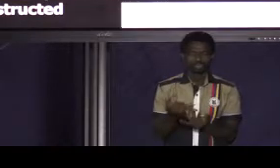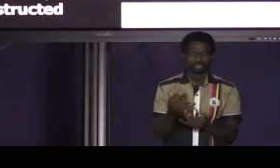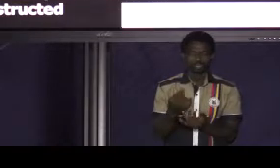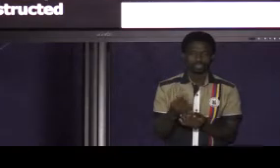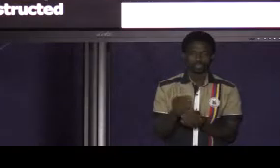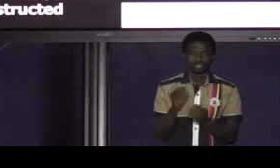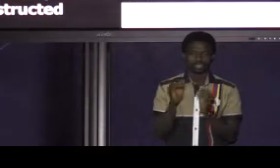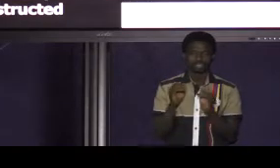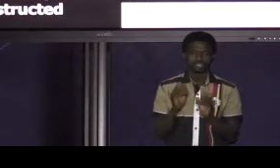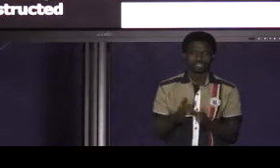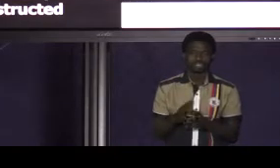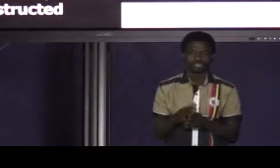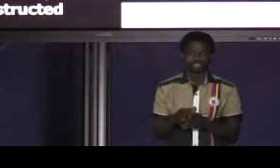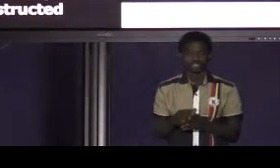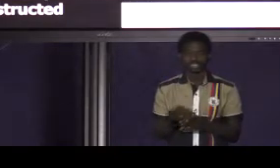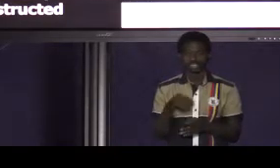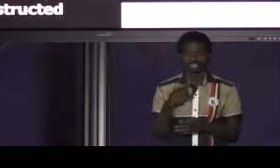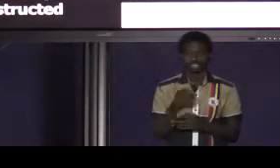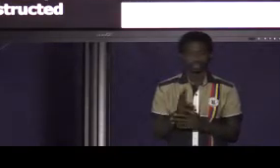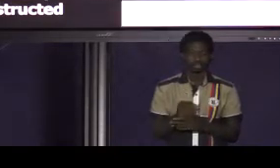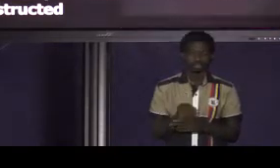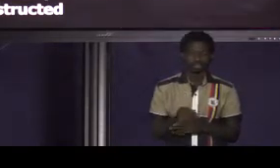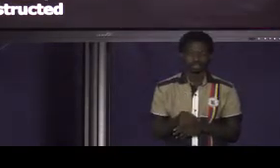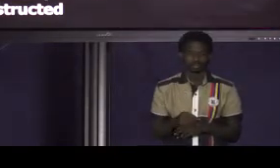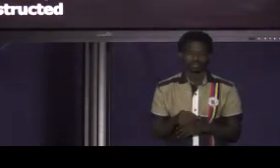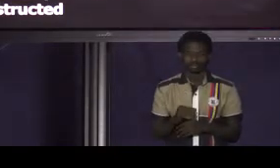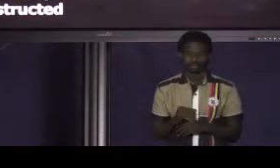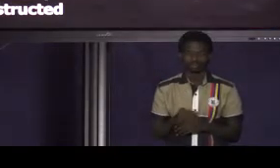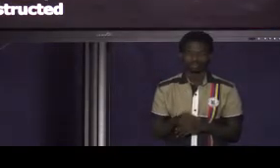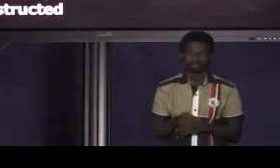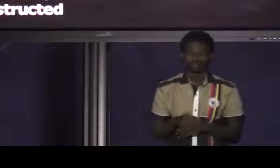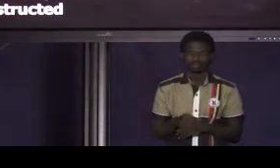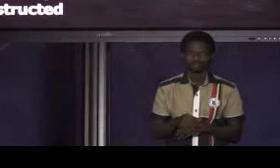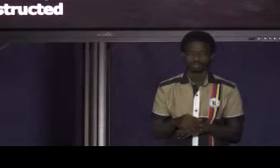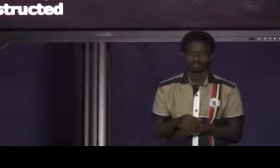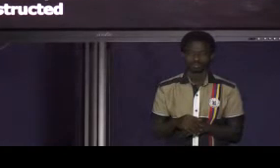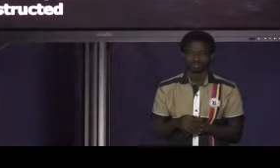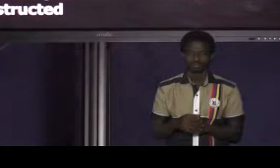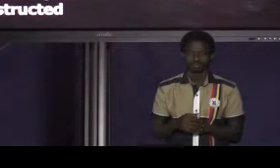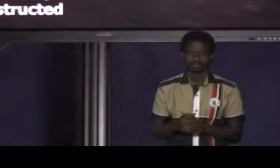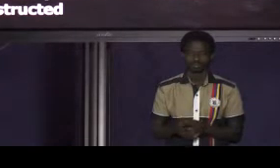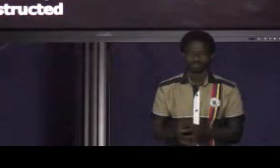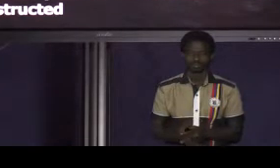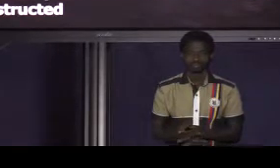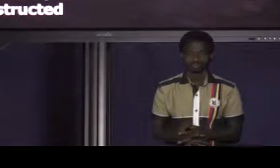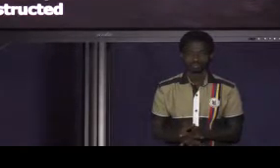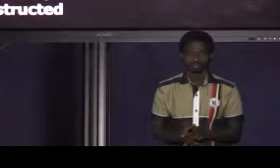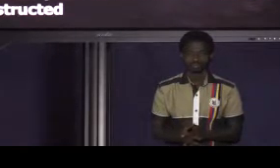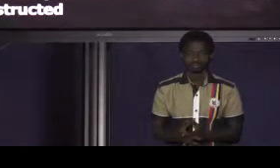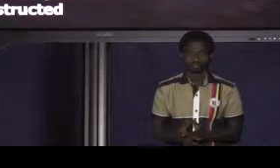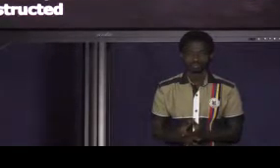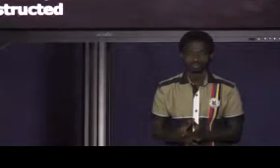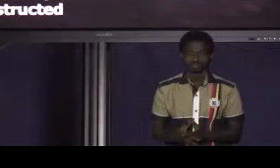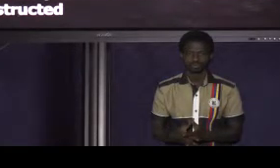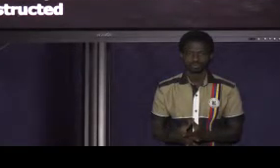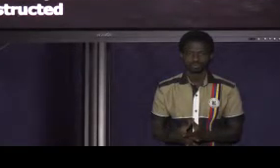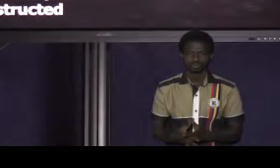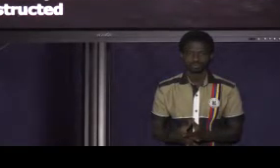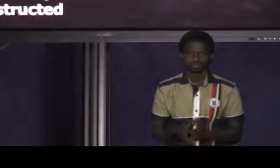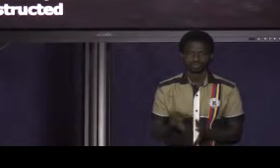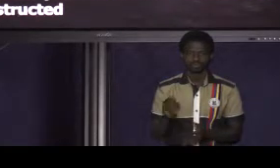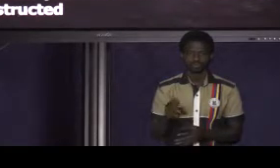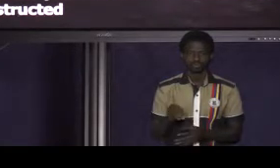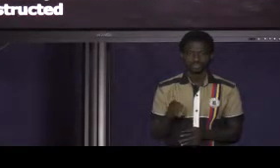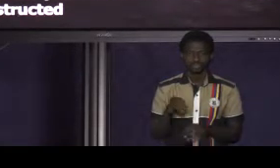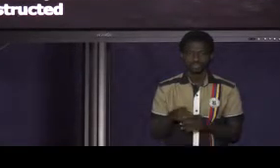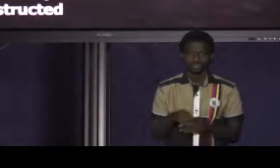read it that way so that I will not give you a hint about where to place your punctuation marks. So